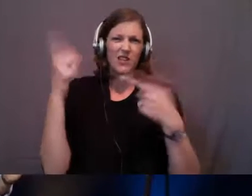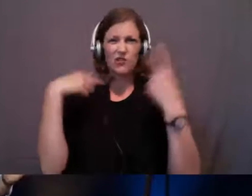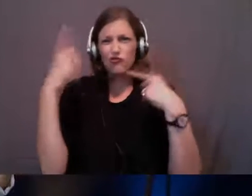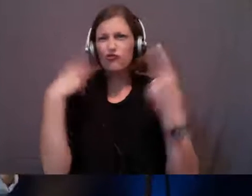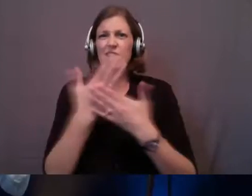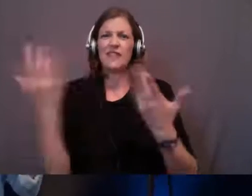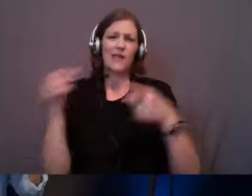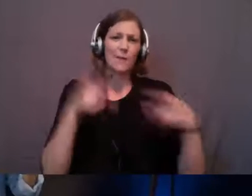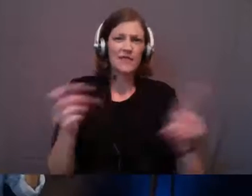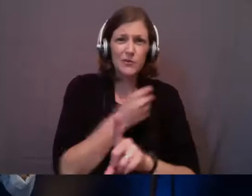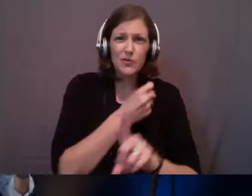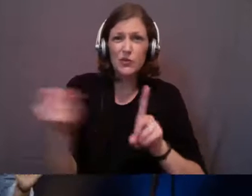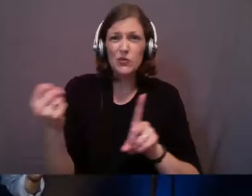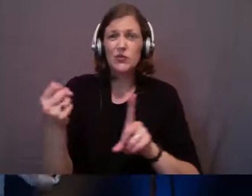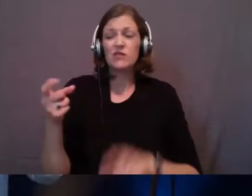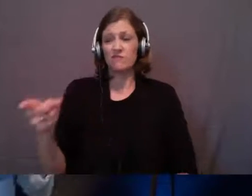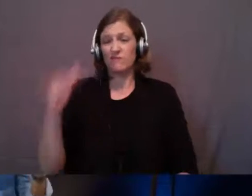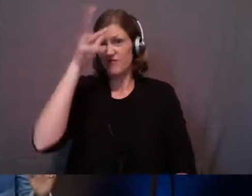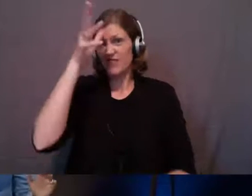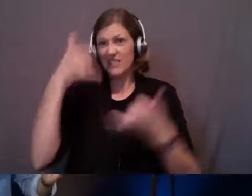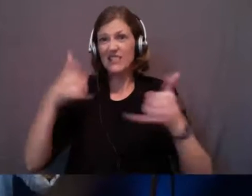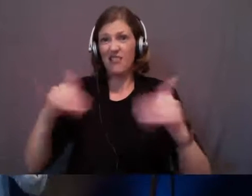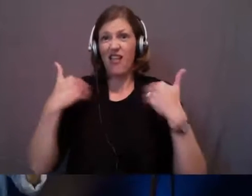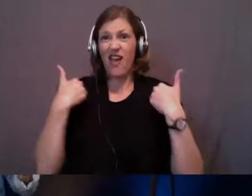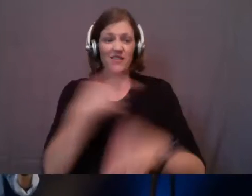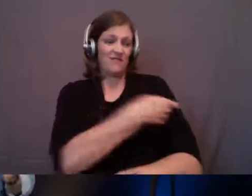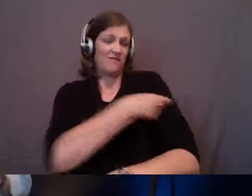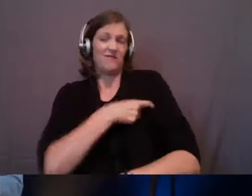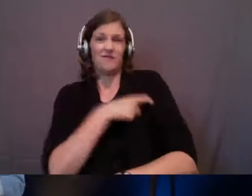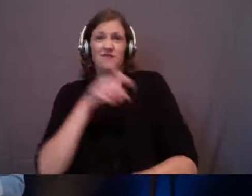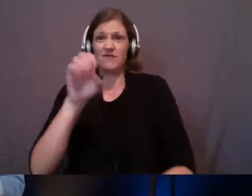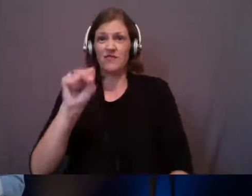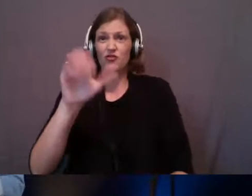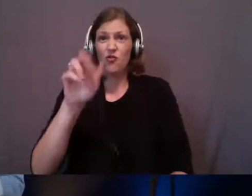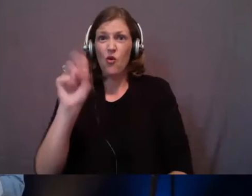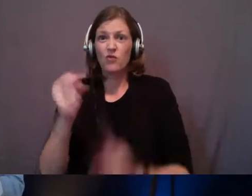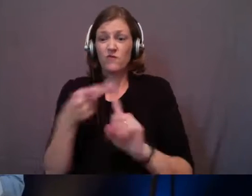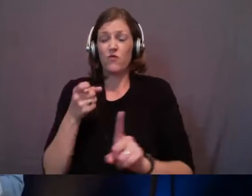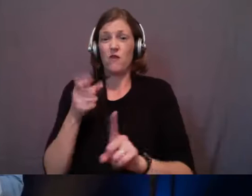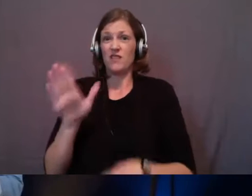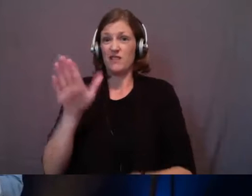kinds of stories. He still has scars on his body from what some of his stepfathers did to him.